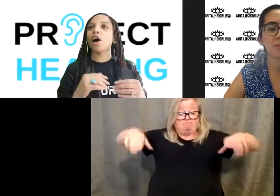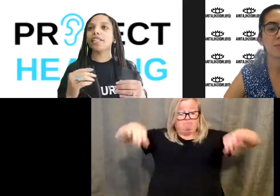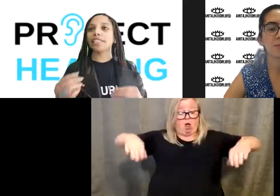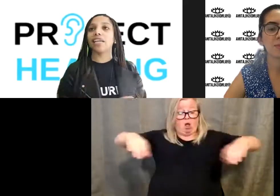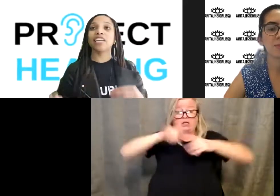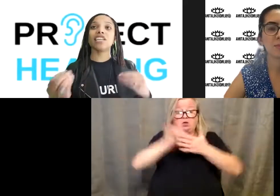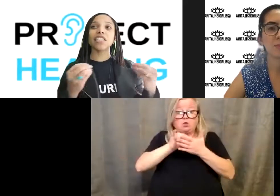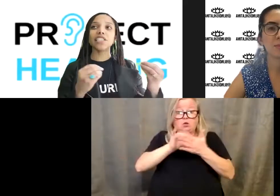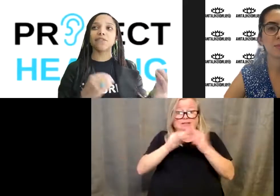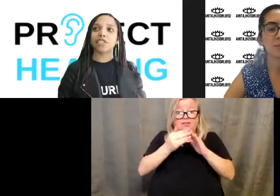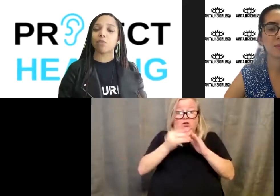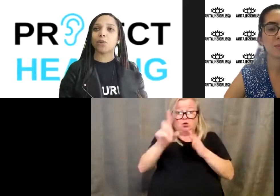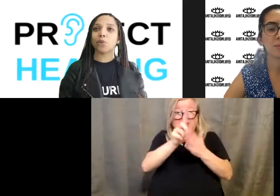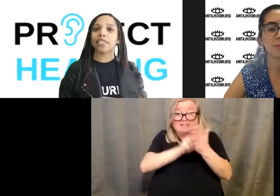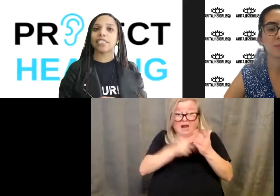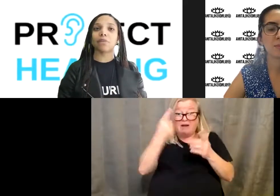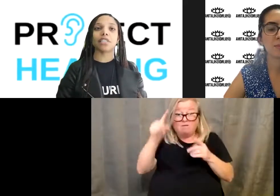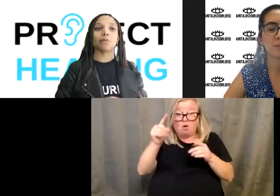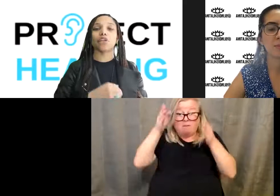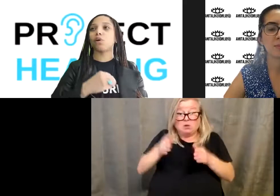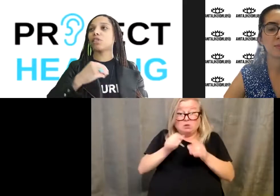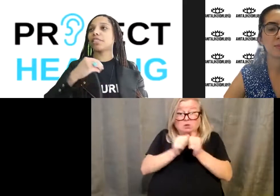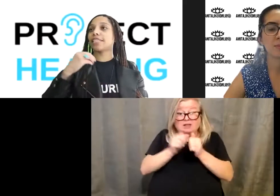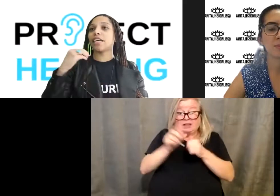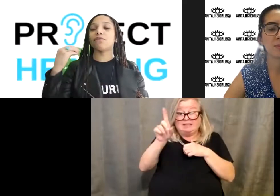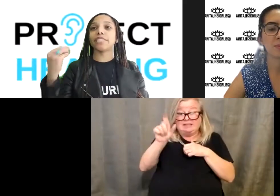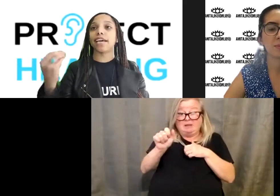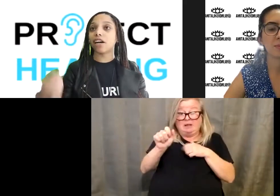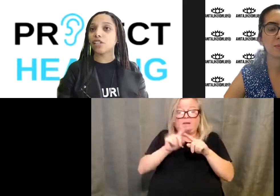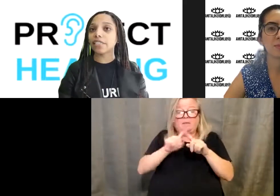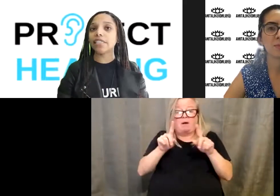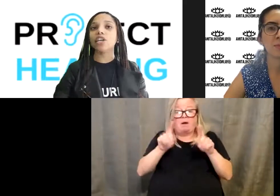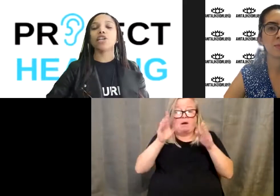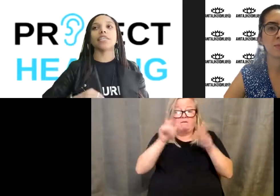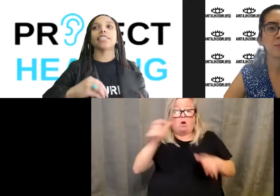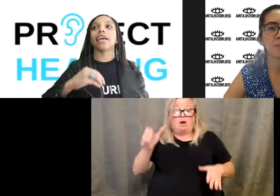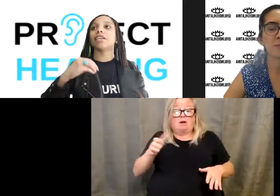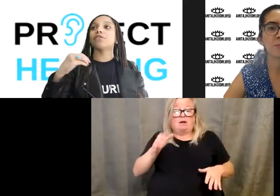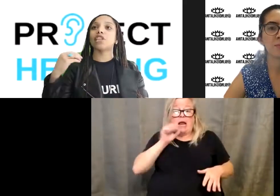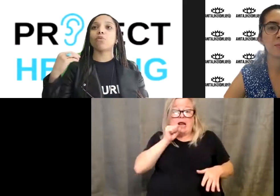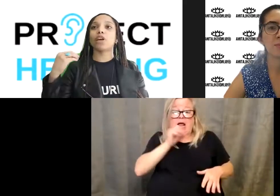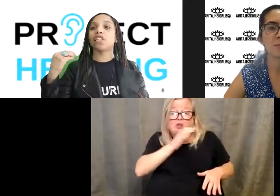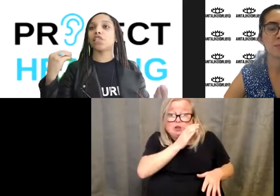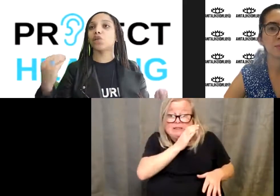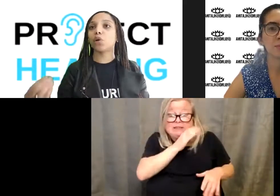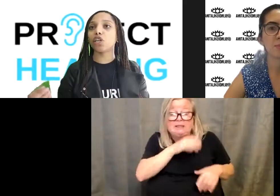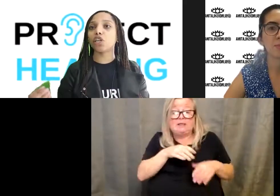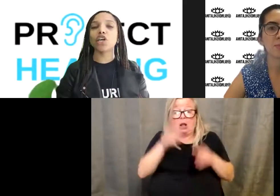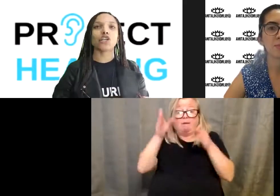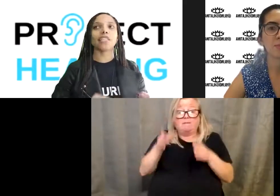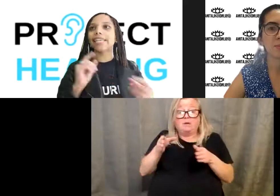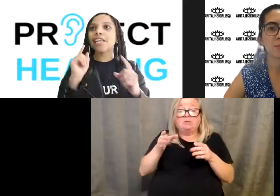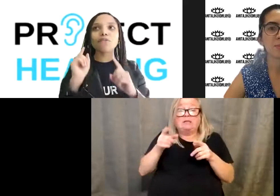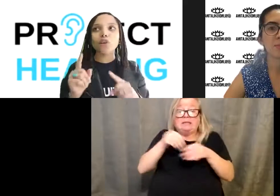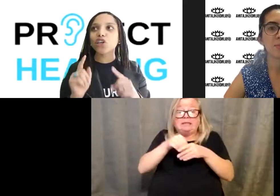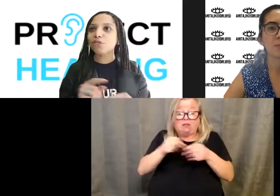You are designing not just for someone with a disability, but you're also designing for the elderly. You're designing for someone in a stroller.